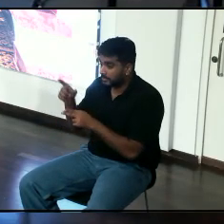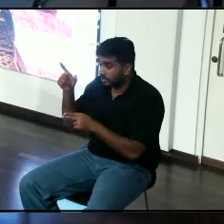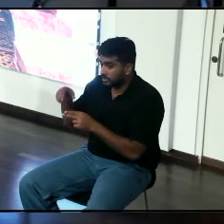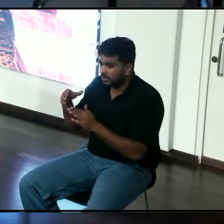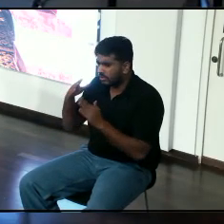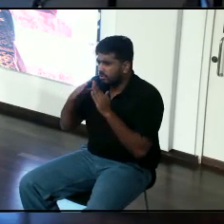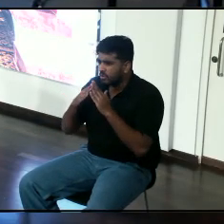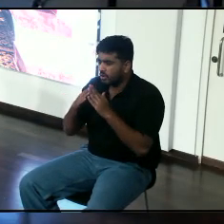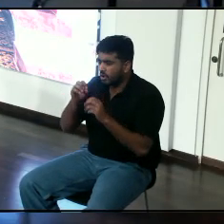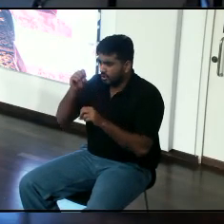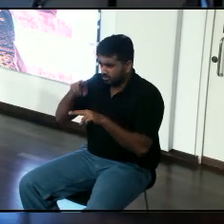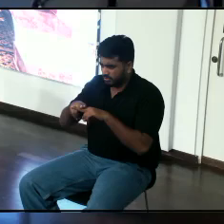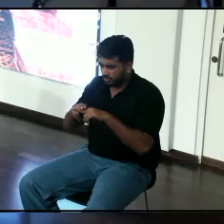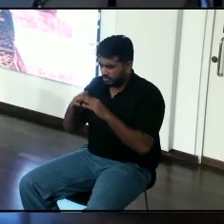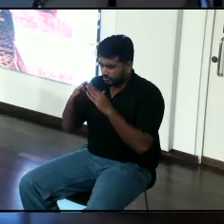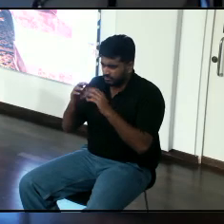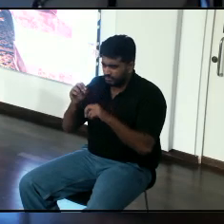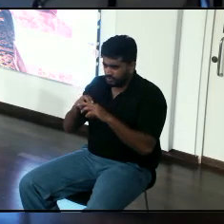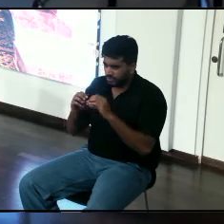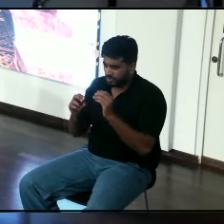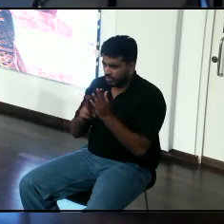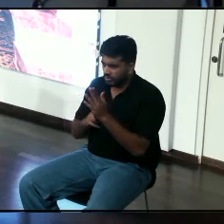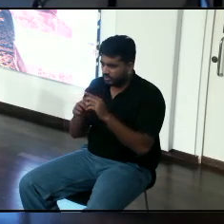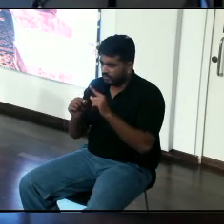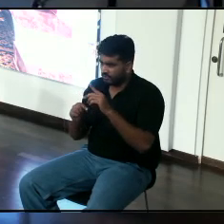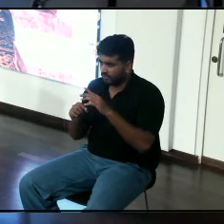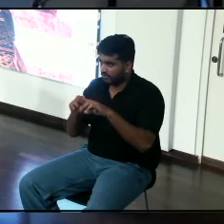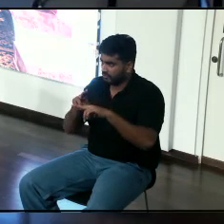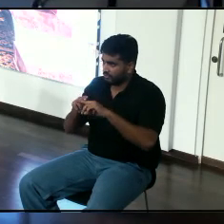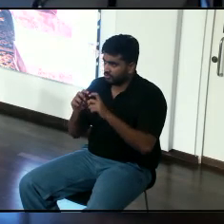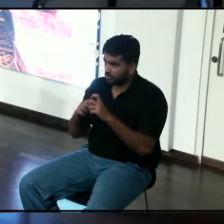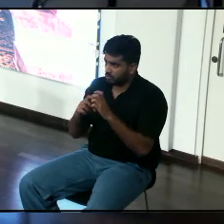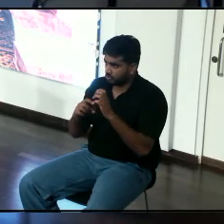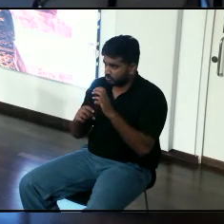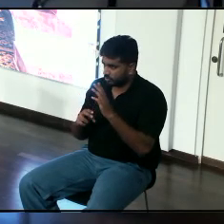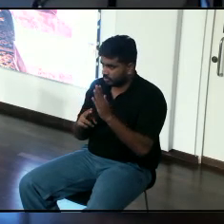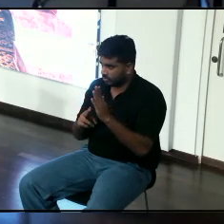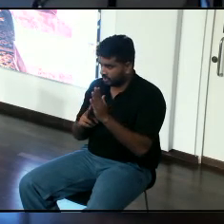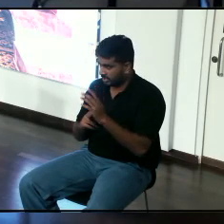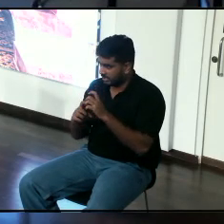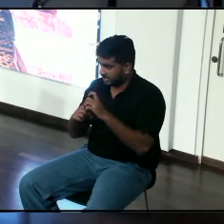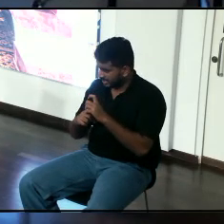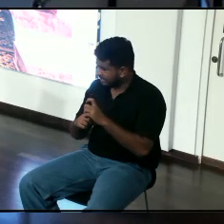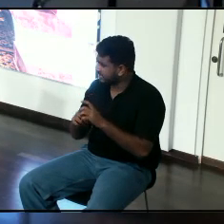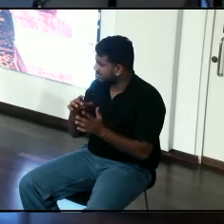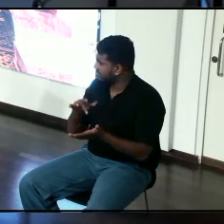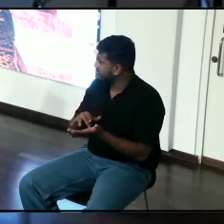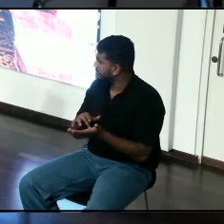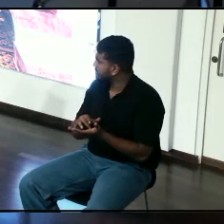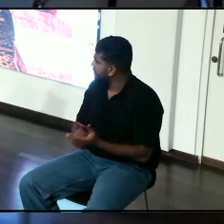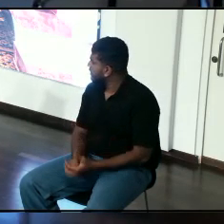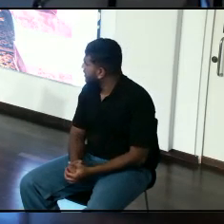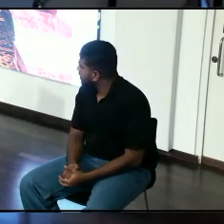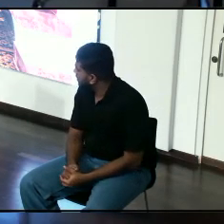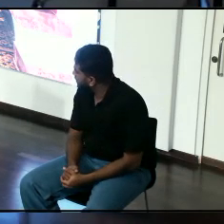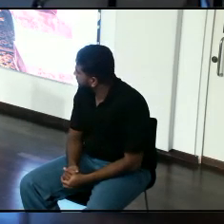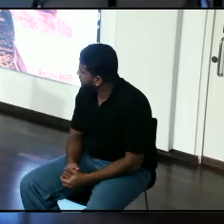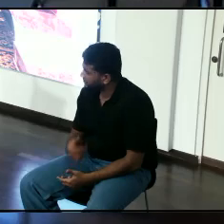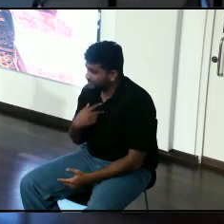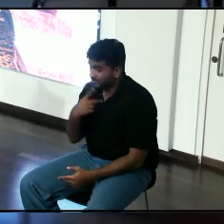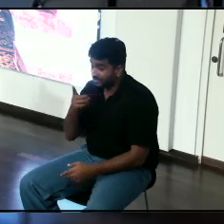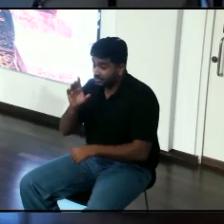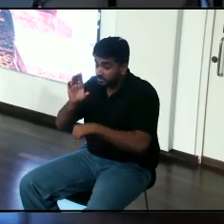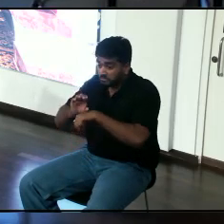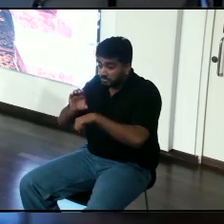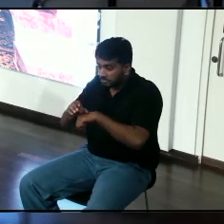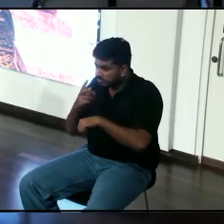of Confluence, or in the Figueiredo home in Lutoli, which is featured as the House of Duality. We saw church